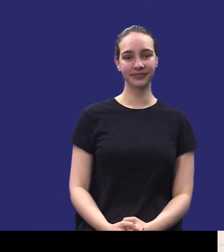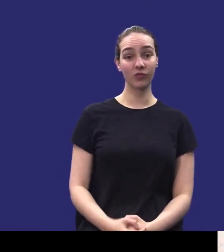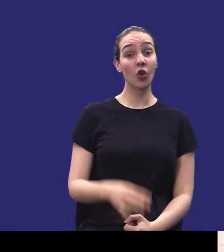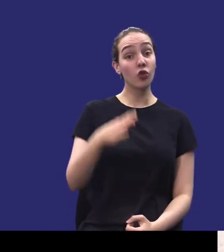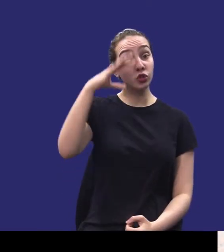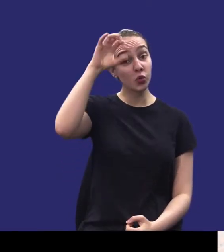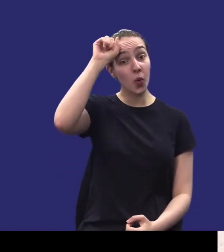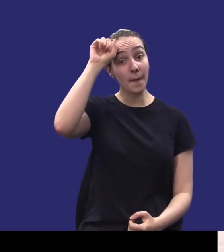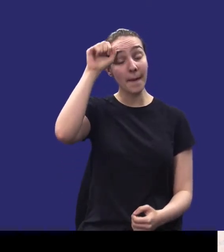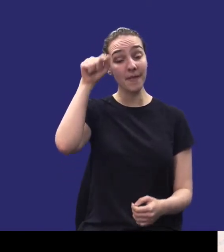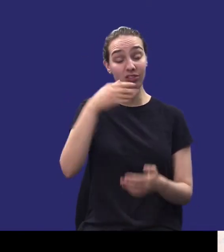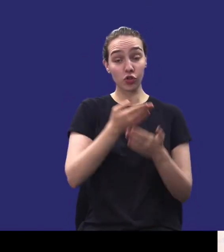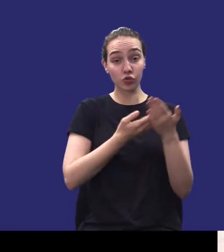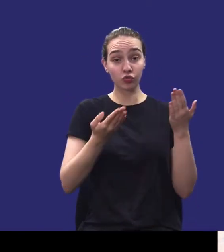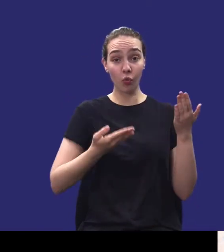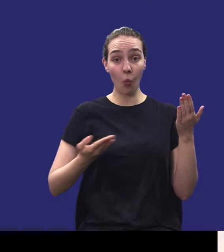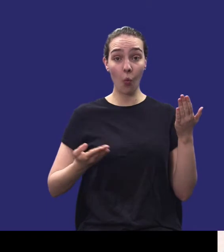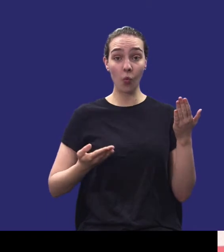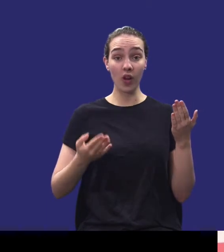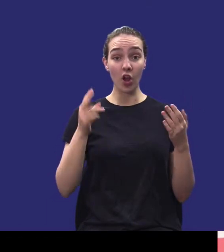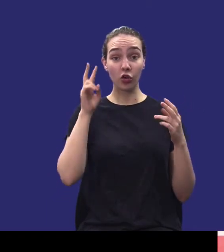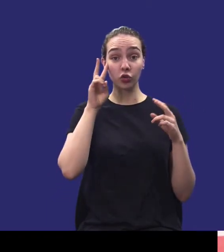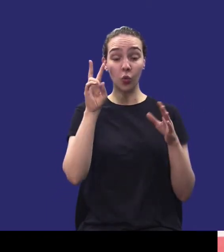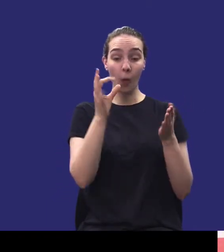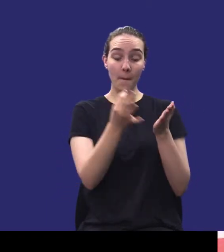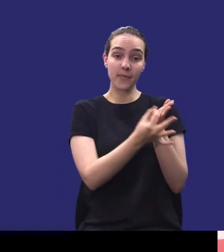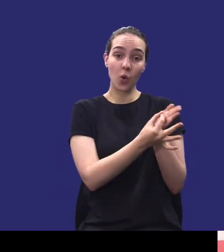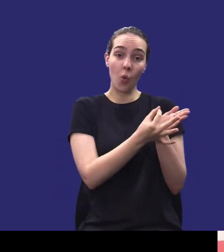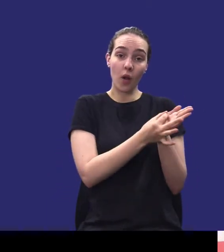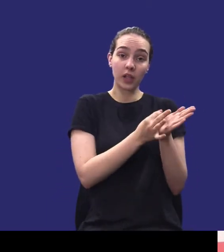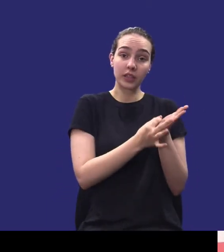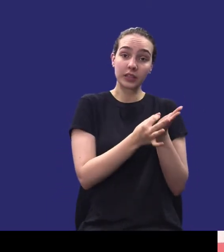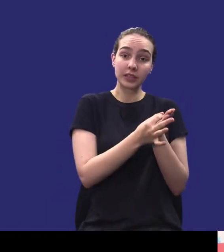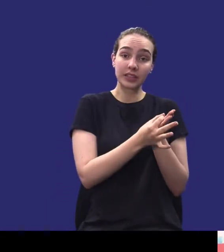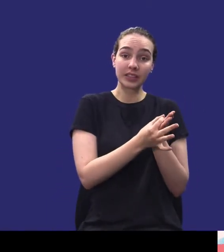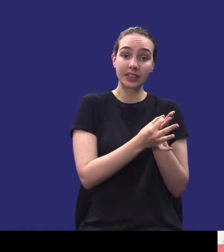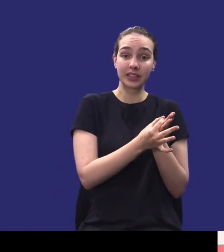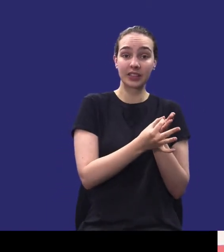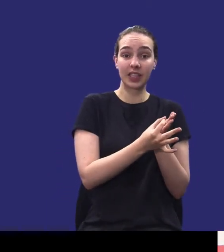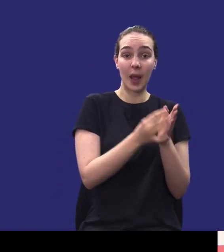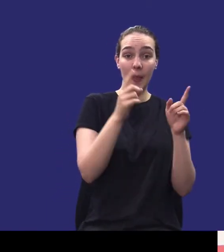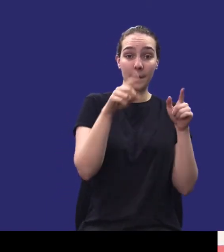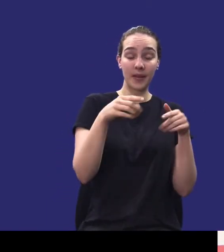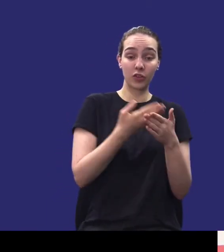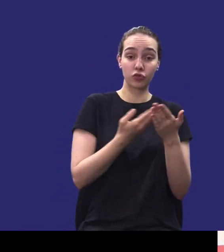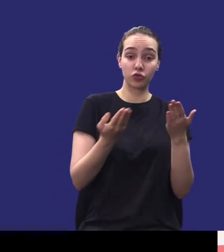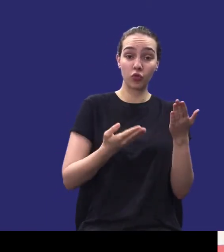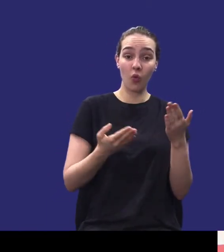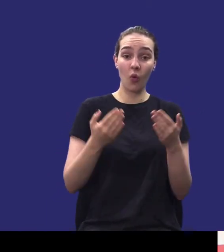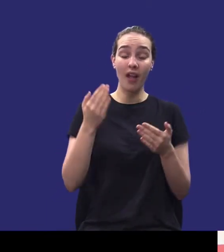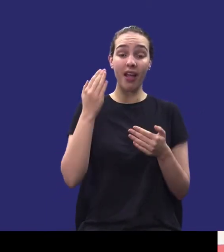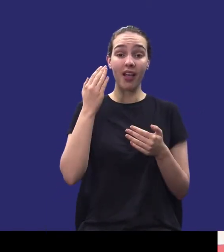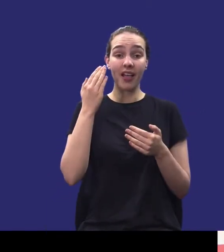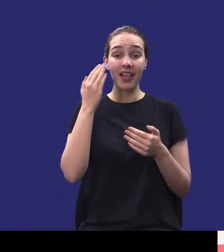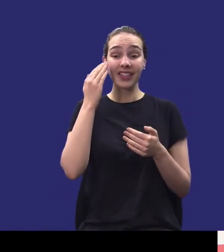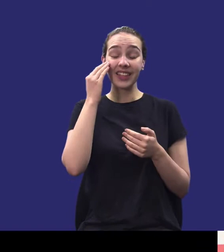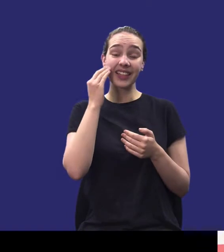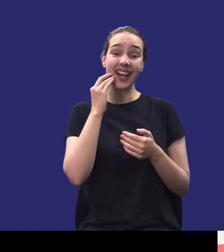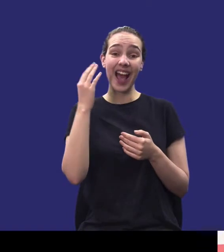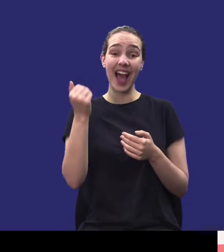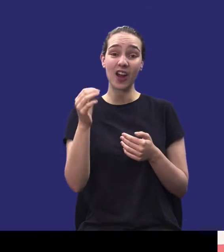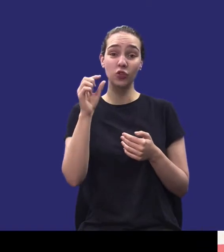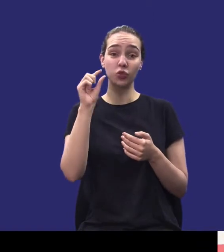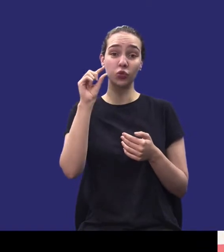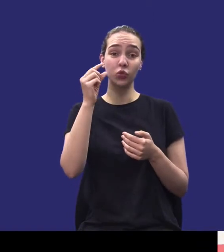Do you remember in that story, we saw some coins and we had our coins at the beginning of the story. And the lady in the story, she just had